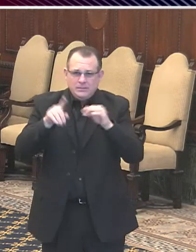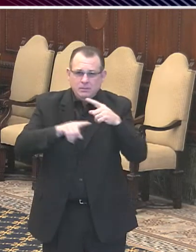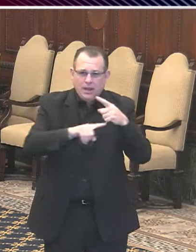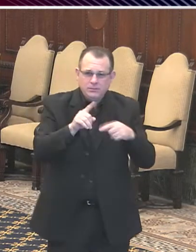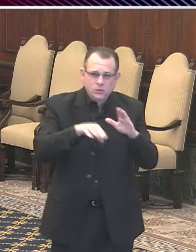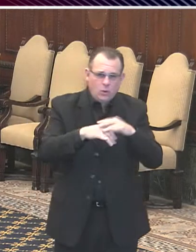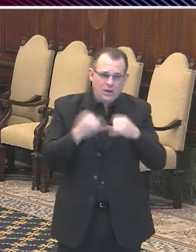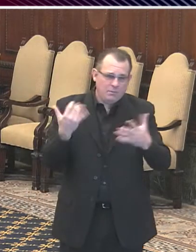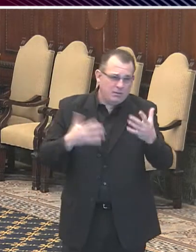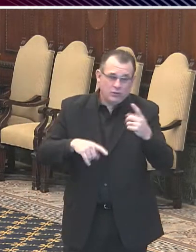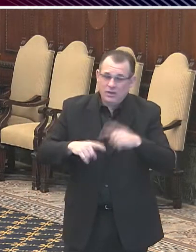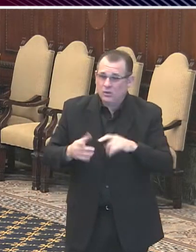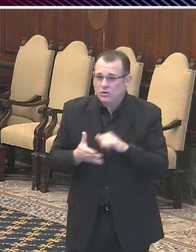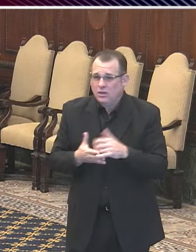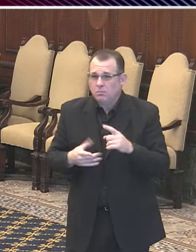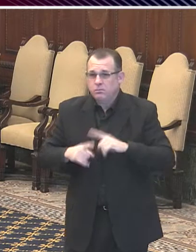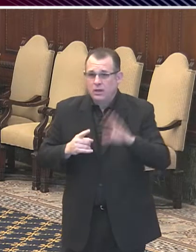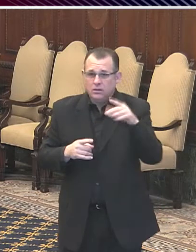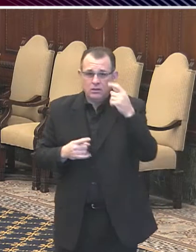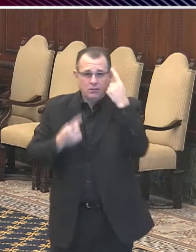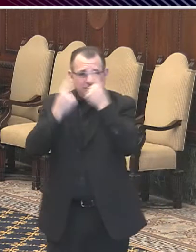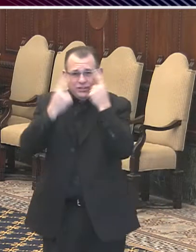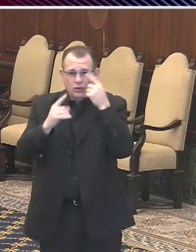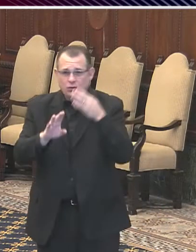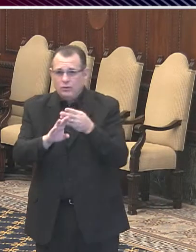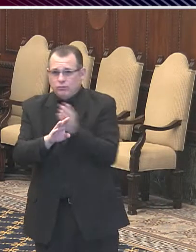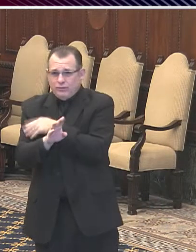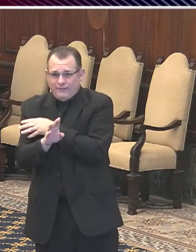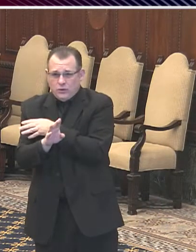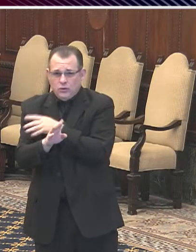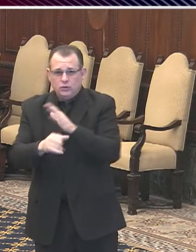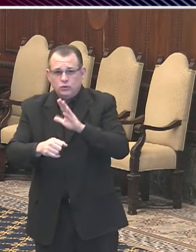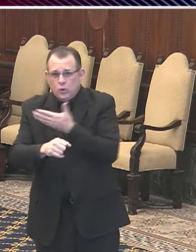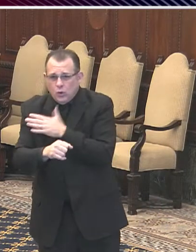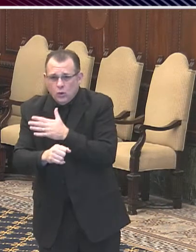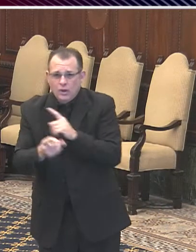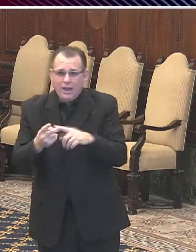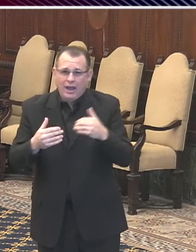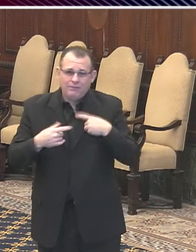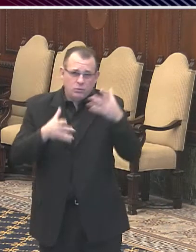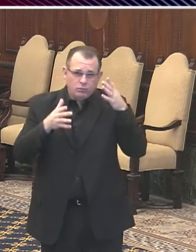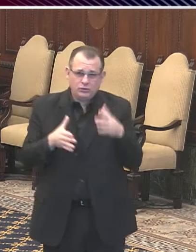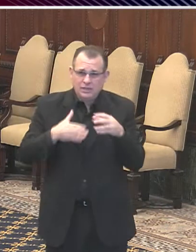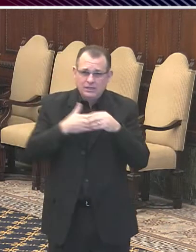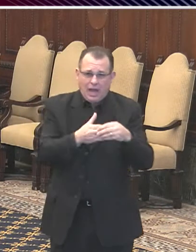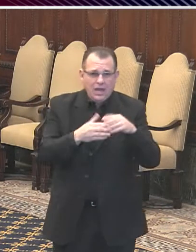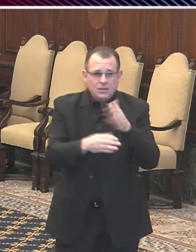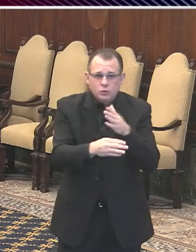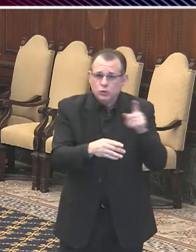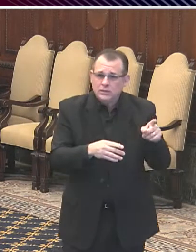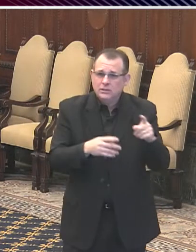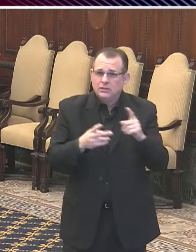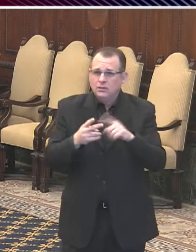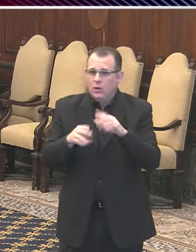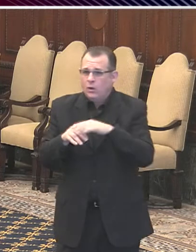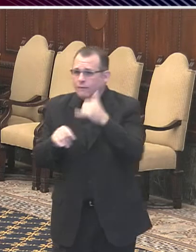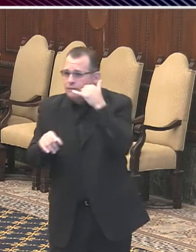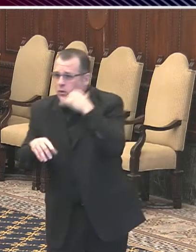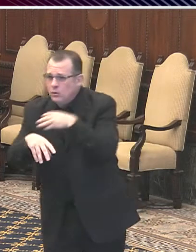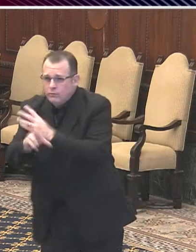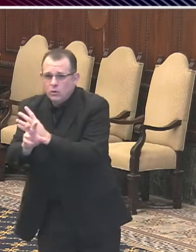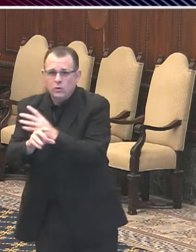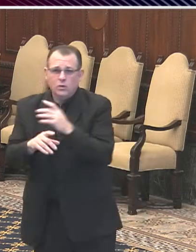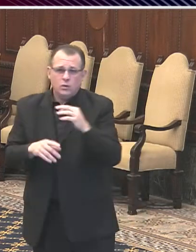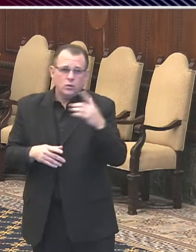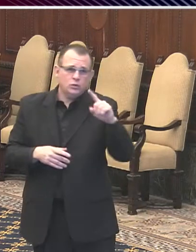platform. Consider pre-recording songs or having one person lead music on a phone call or on a Zoom